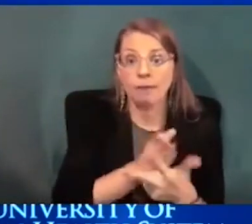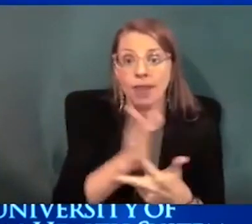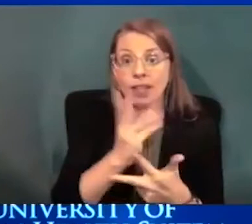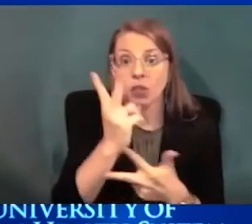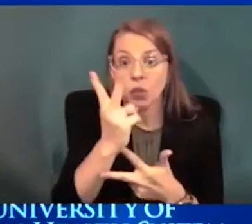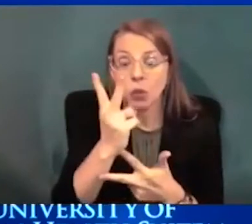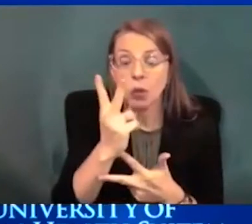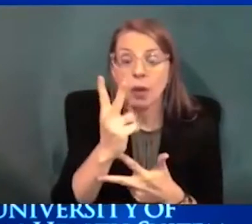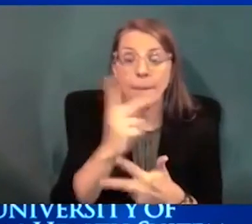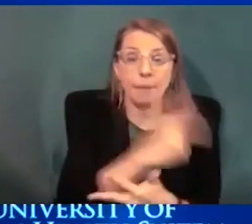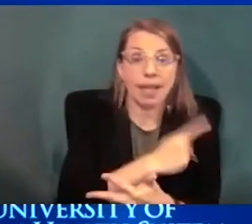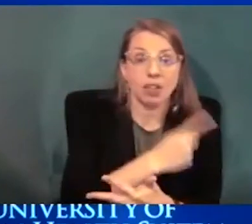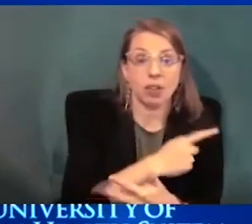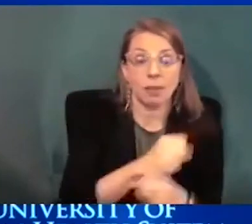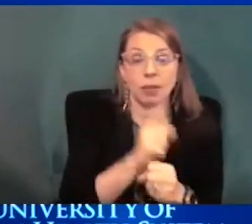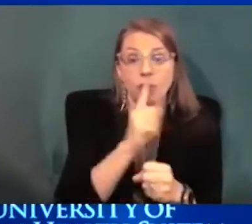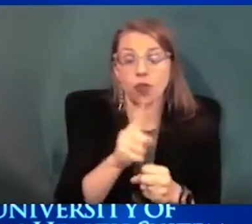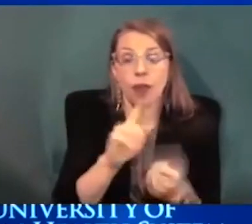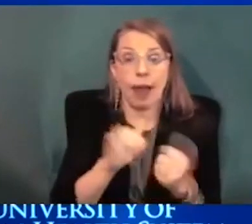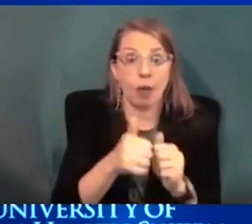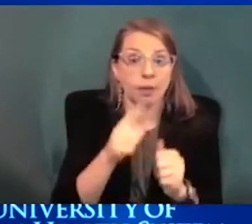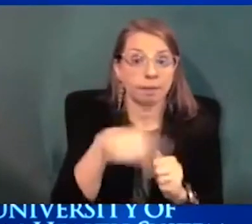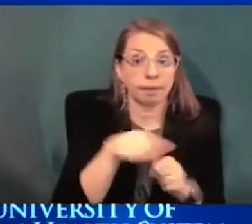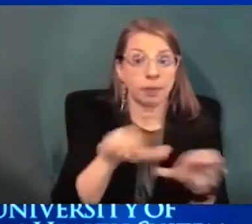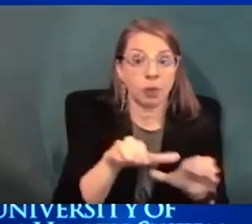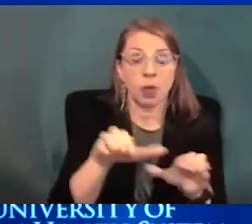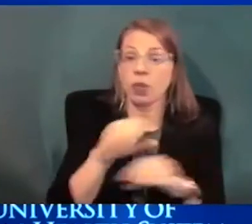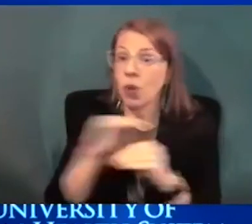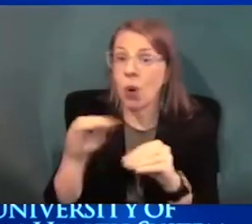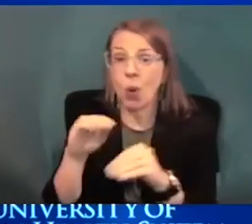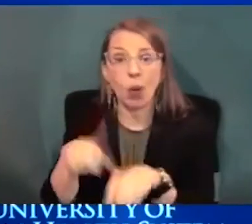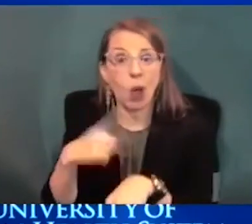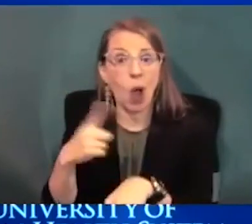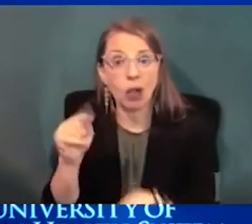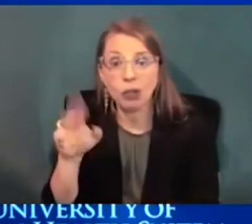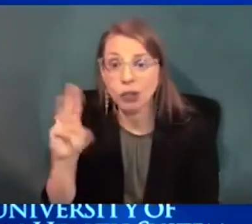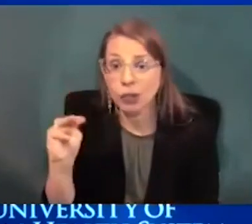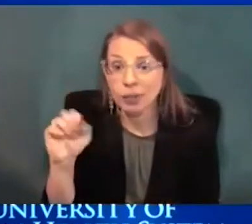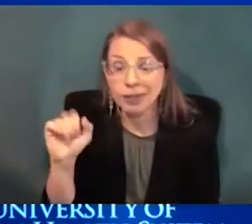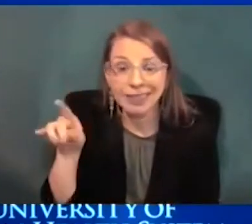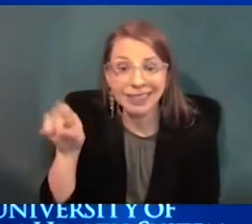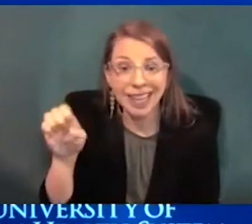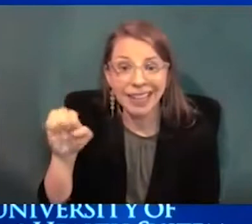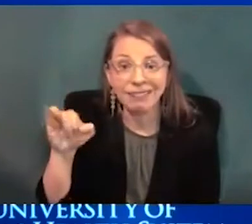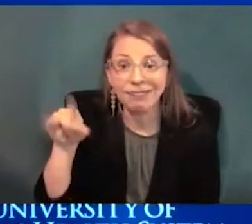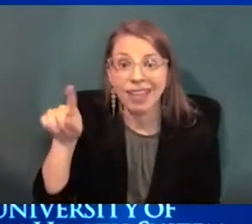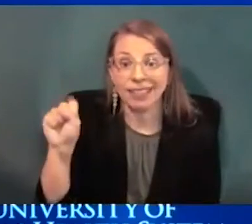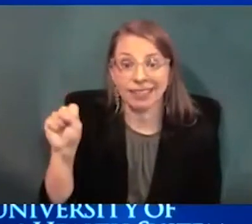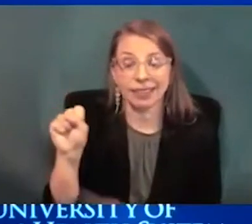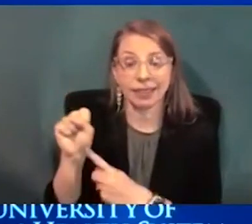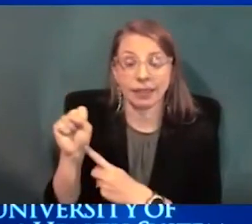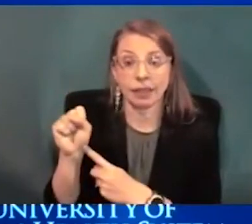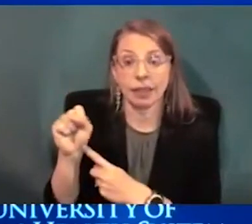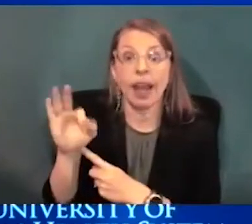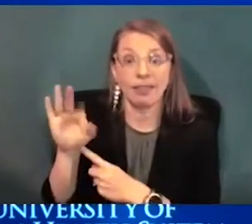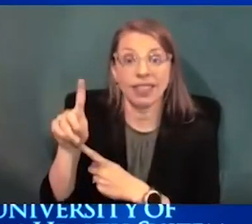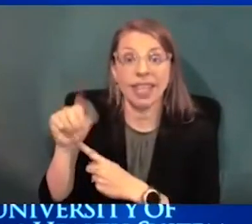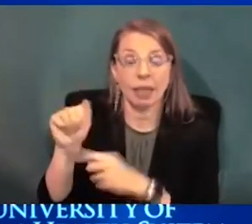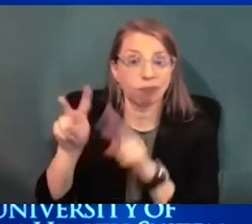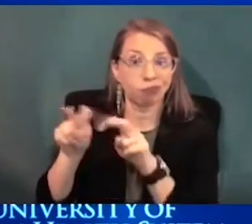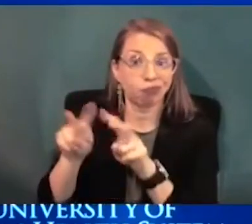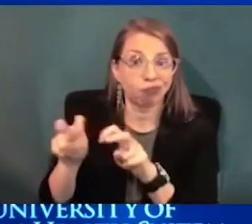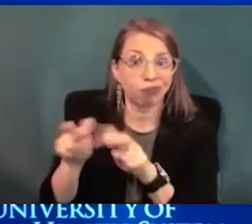there aren't long-term side effects. So what the FDA is doing is now making sure there's no terrible long-term side effects, which is why we get reviews